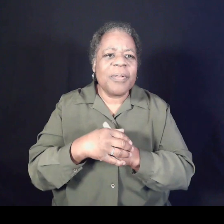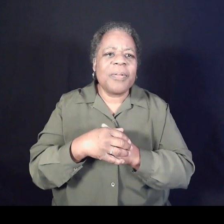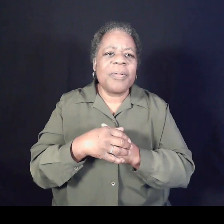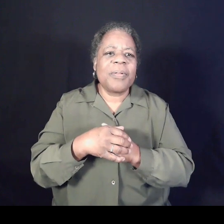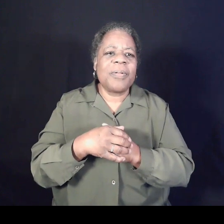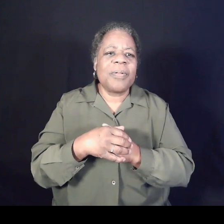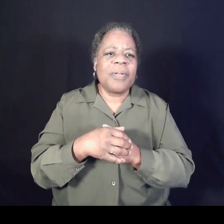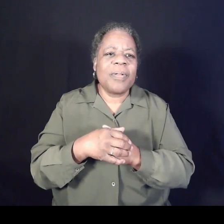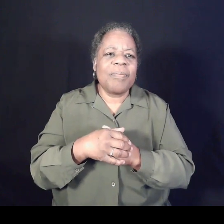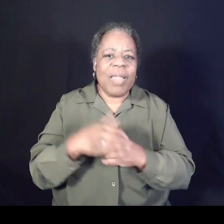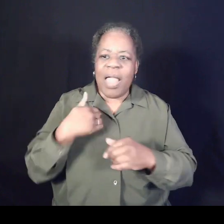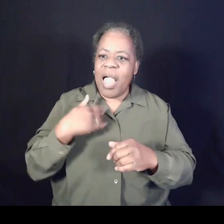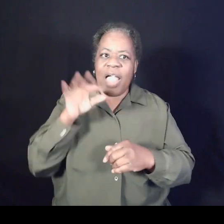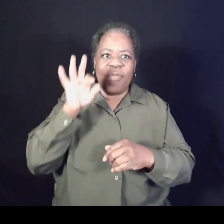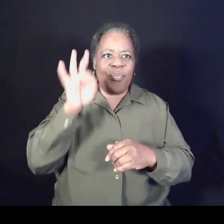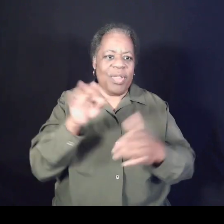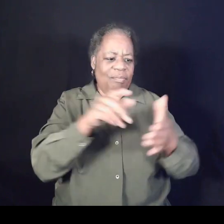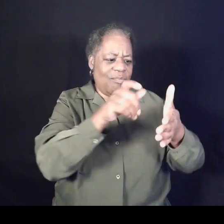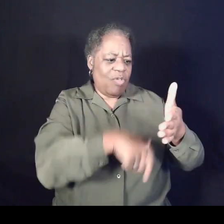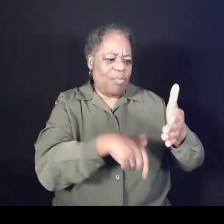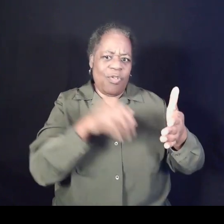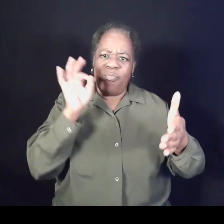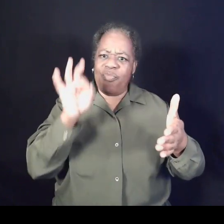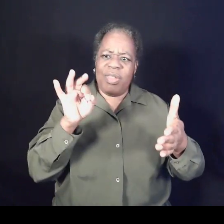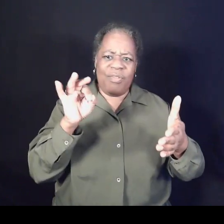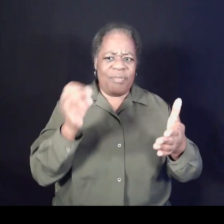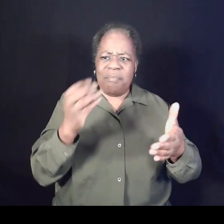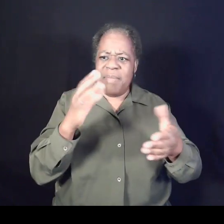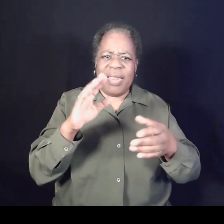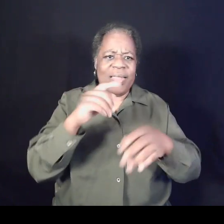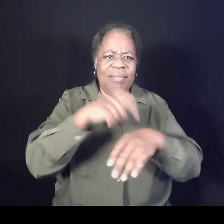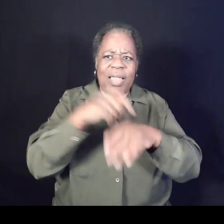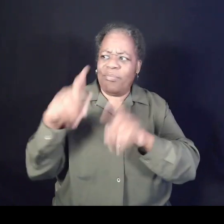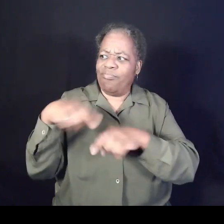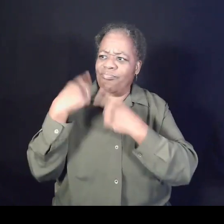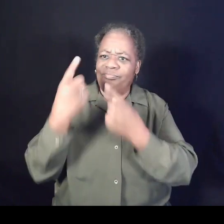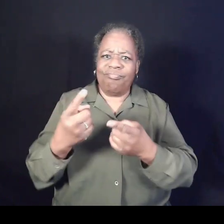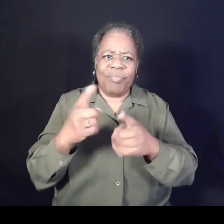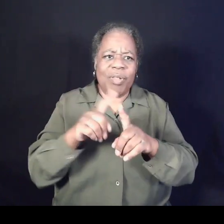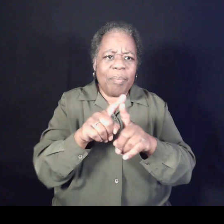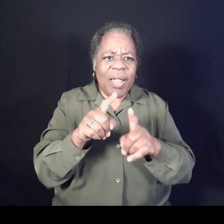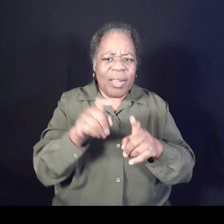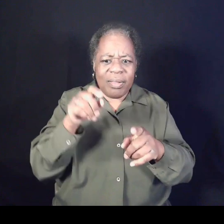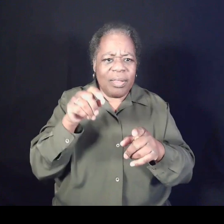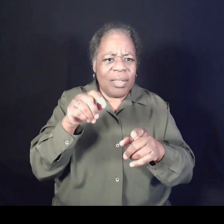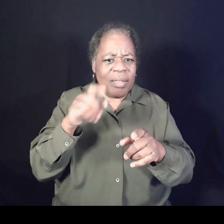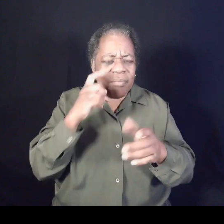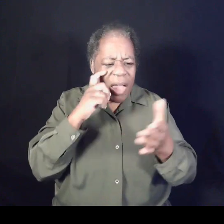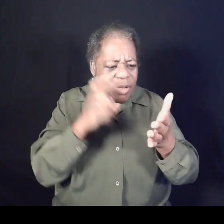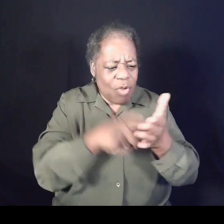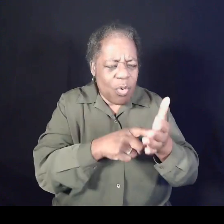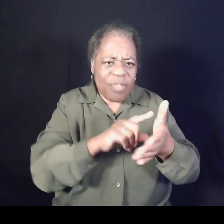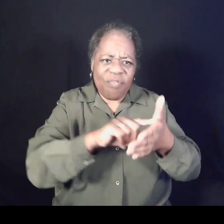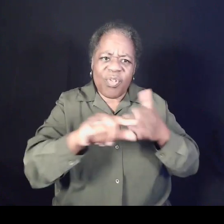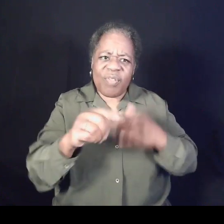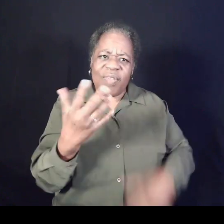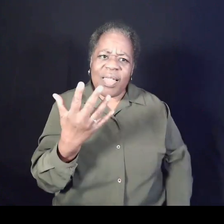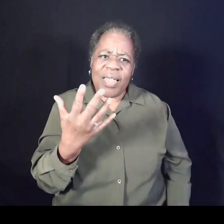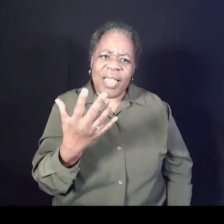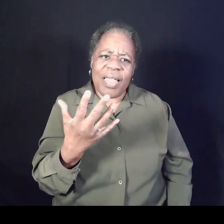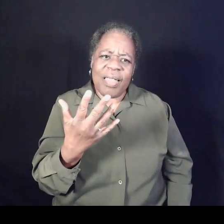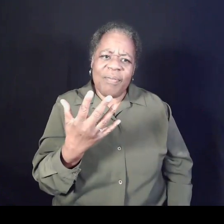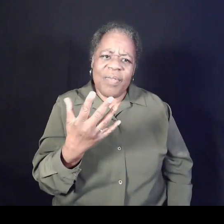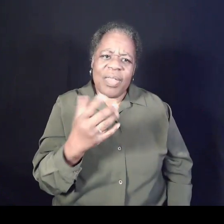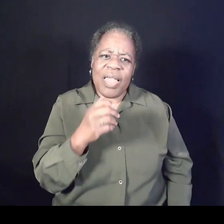I've preached this text many times over the years, but this time around, I noticed that verse 5 doesn't